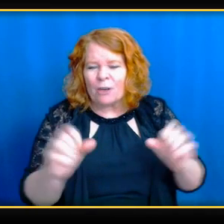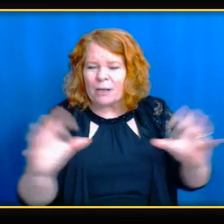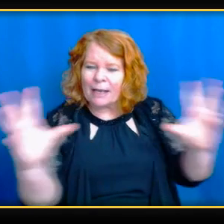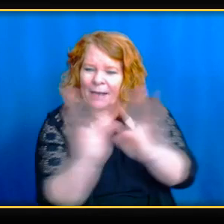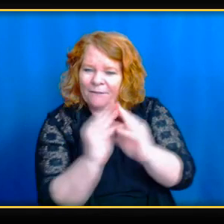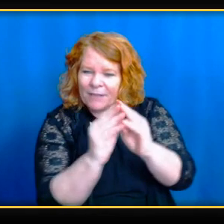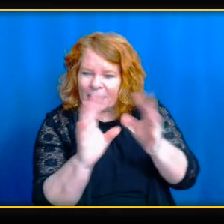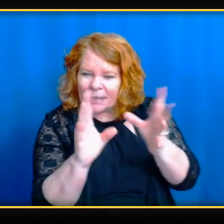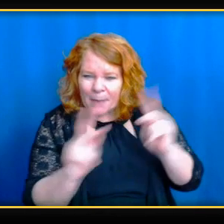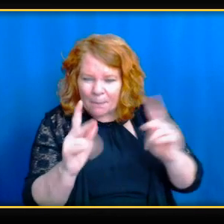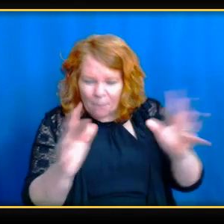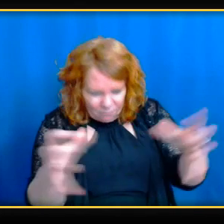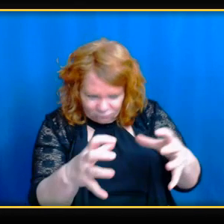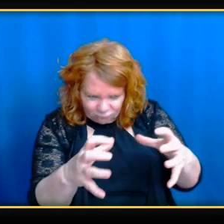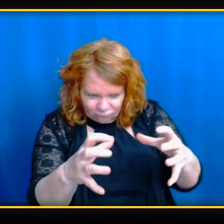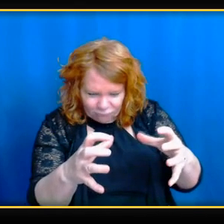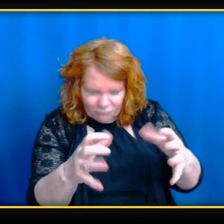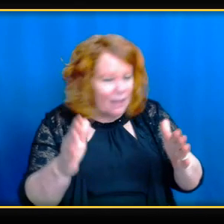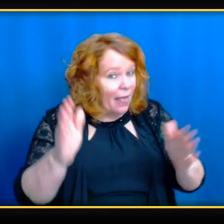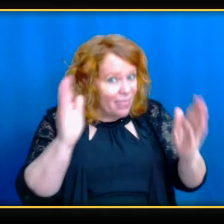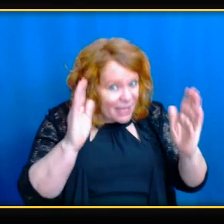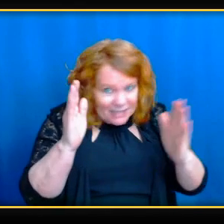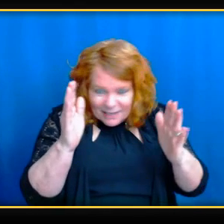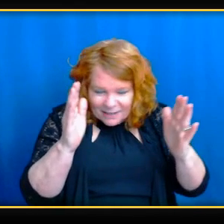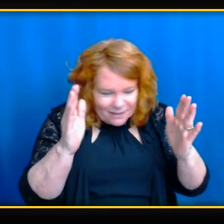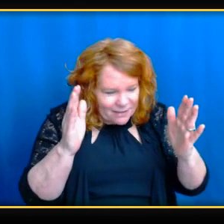to come together and create